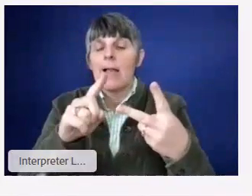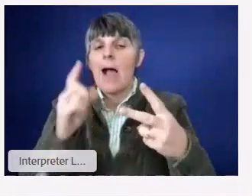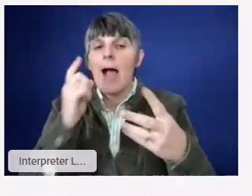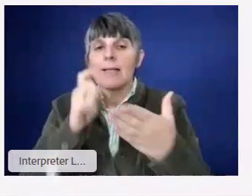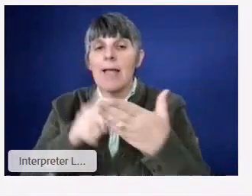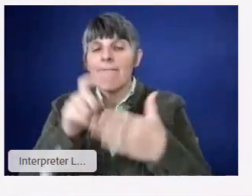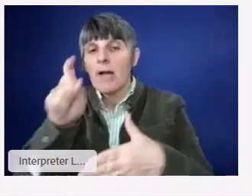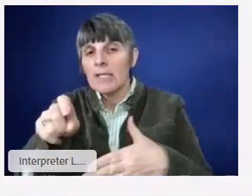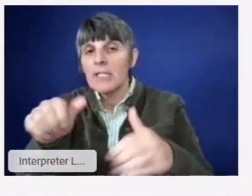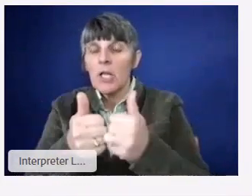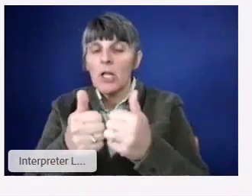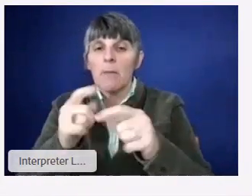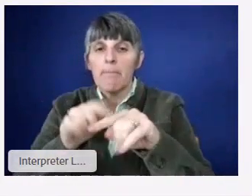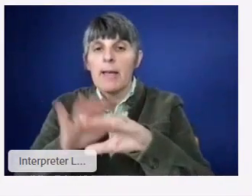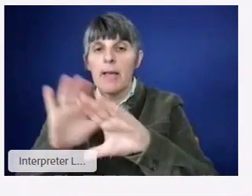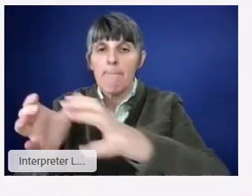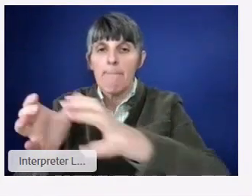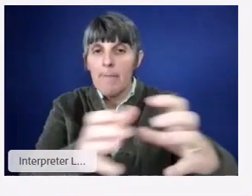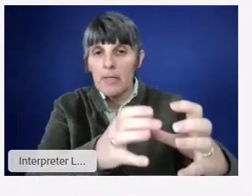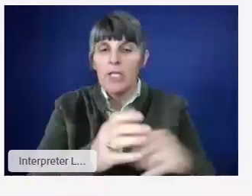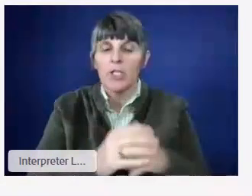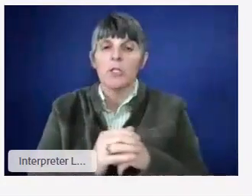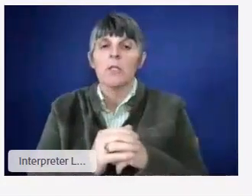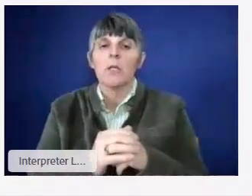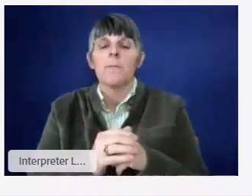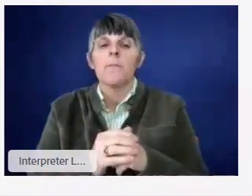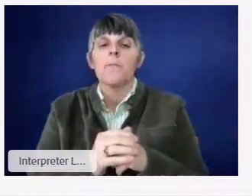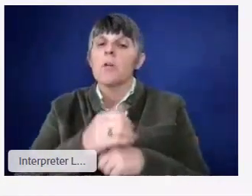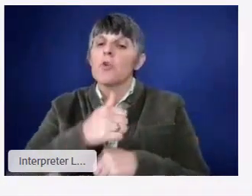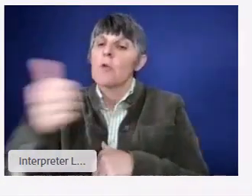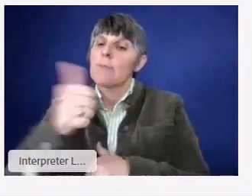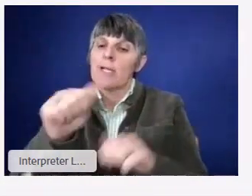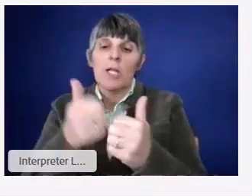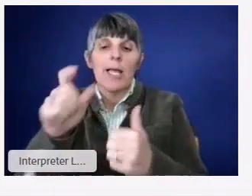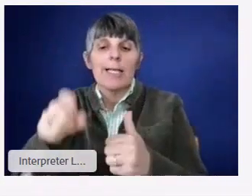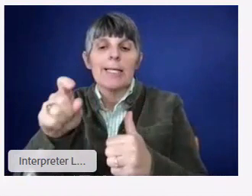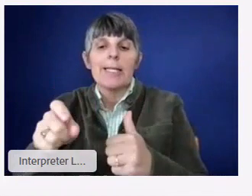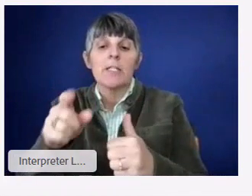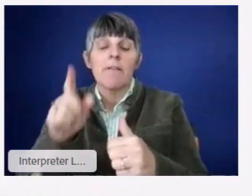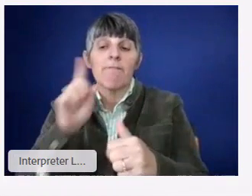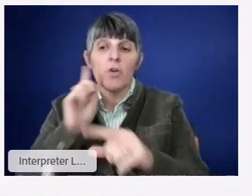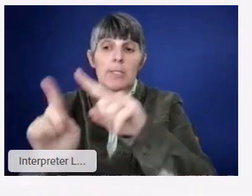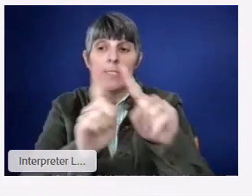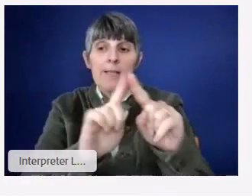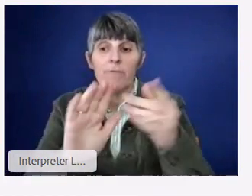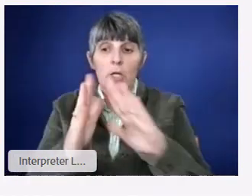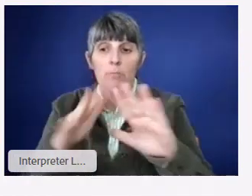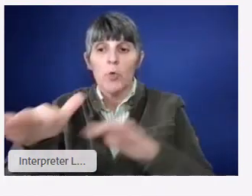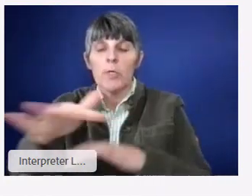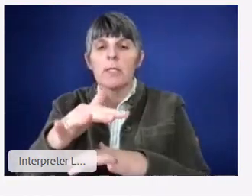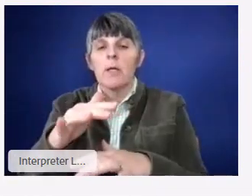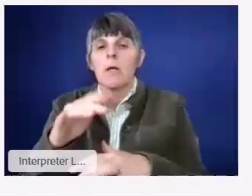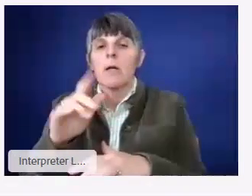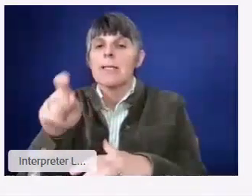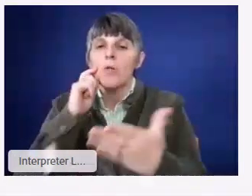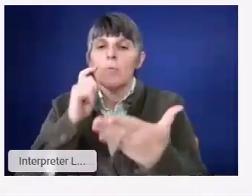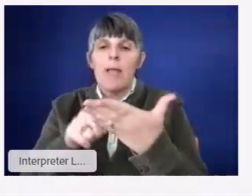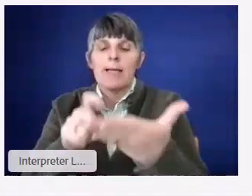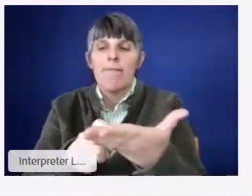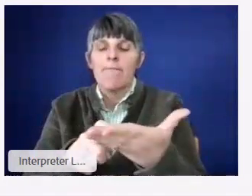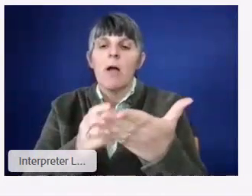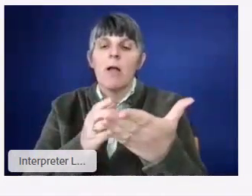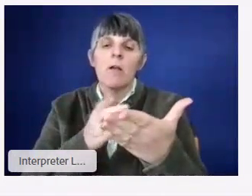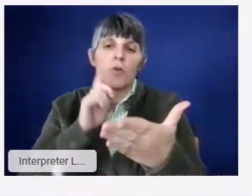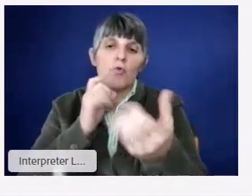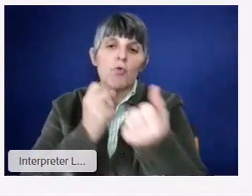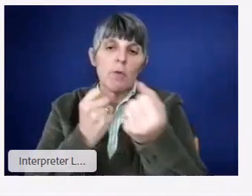by population. Transportation challenges and needs of communities are needed to be identified to support